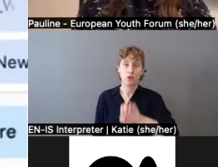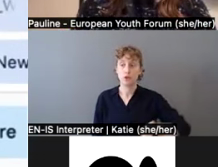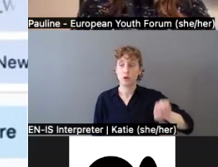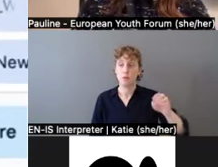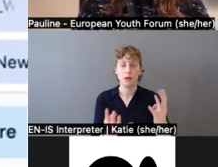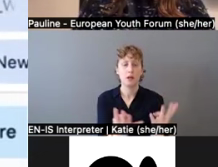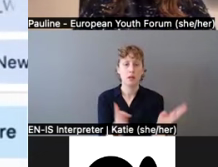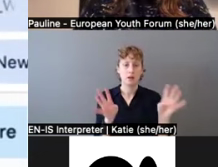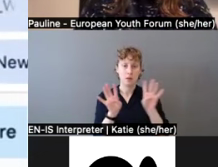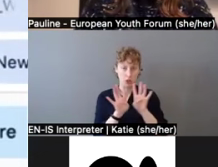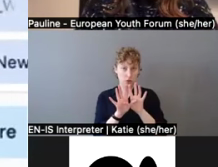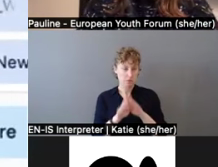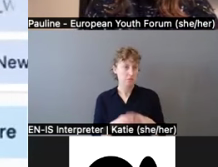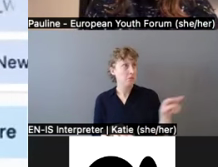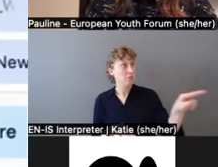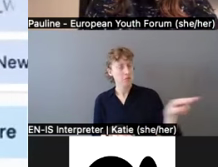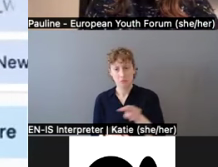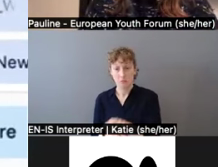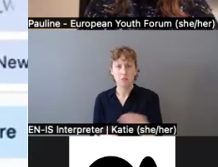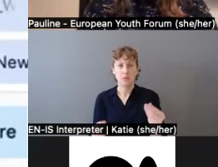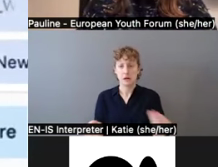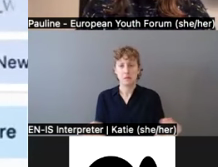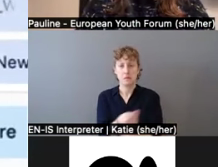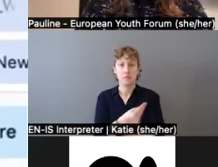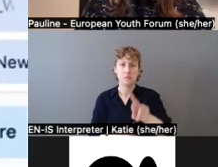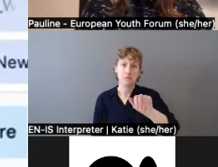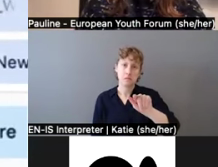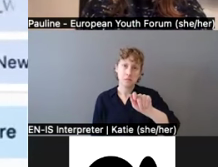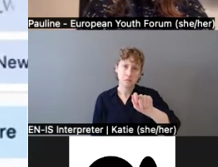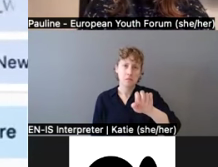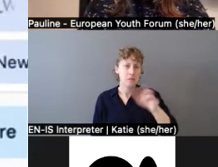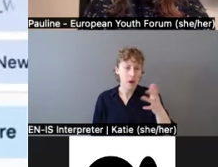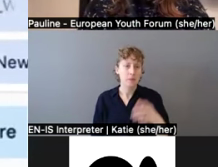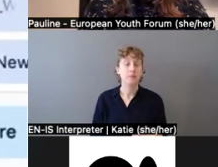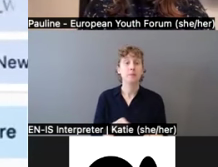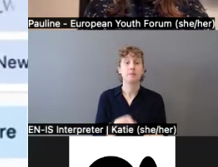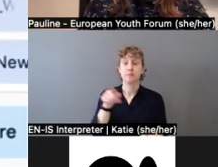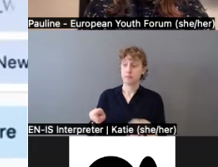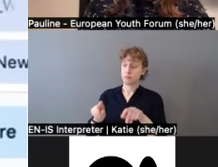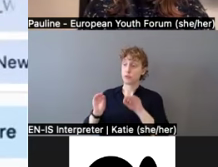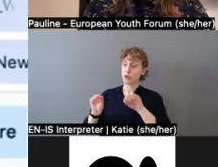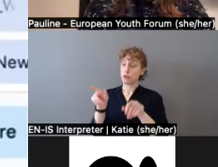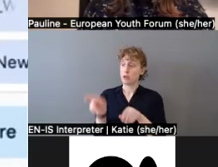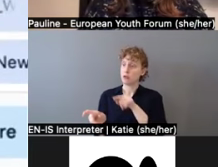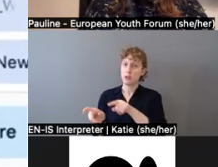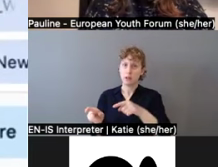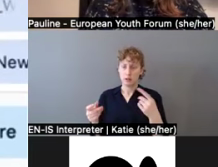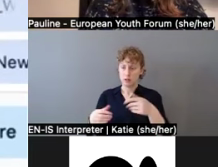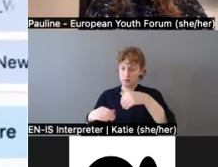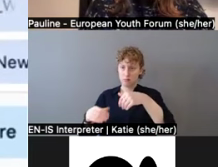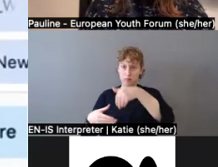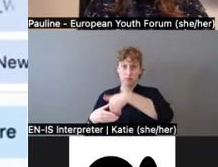manual. And then an explanation of what the trainer will actually do and what this costs